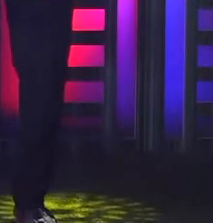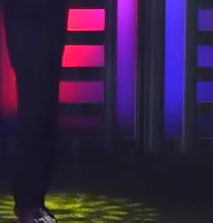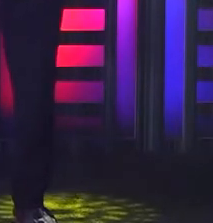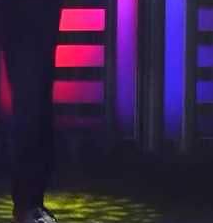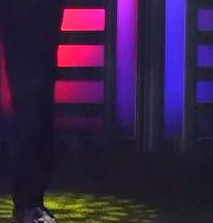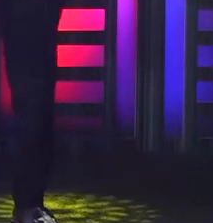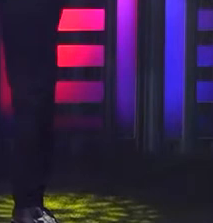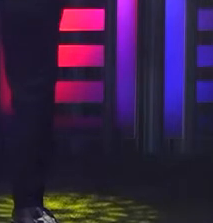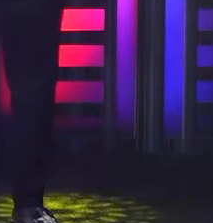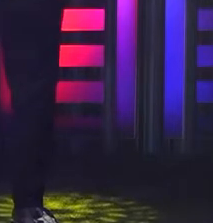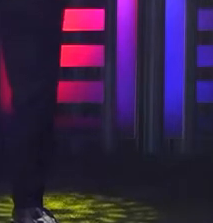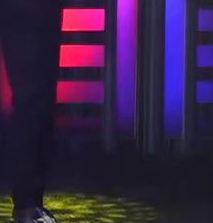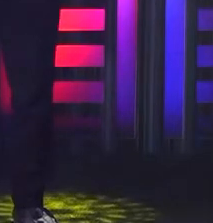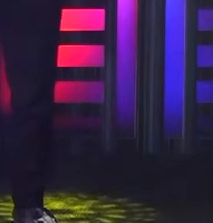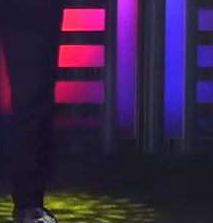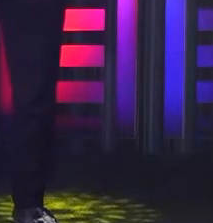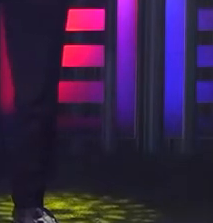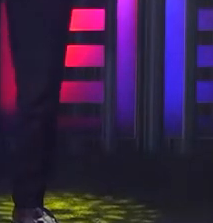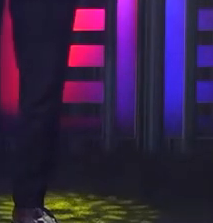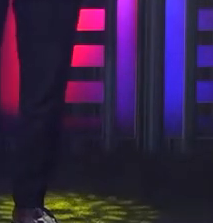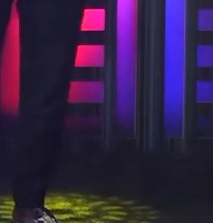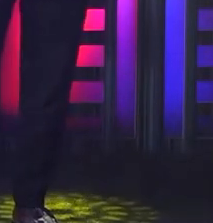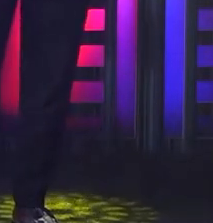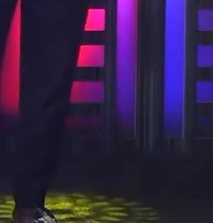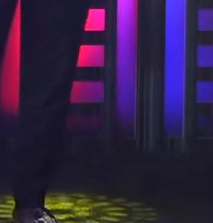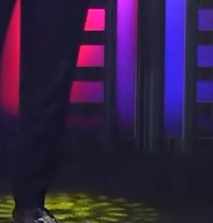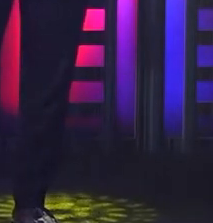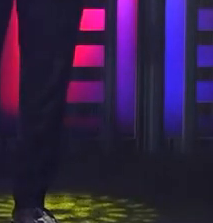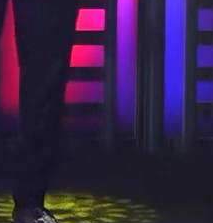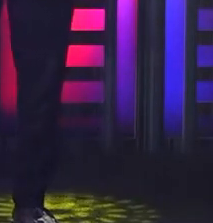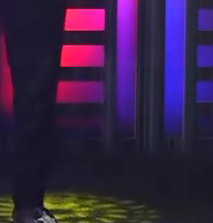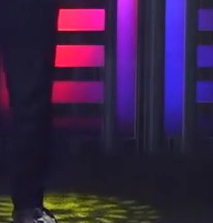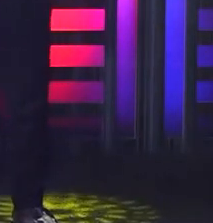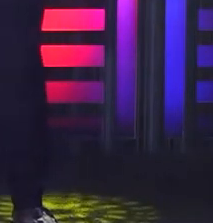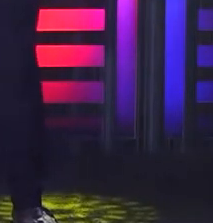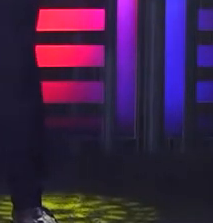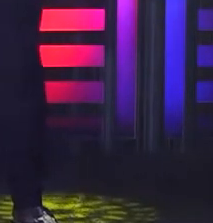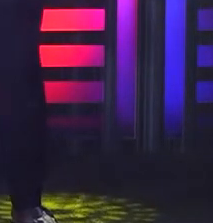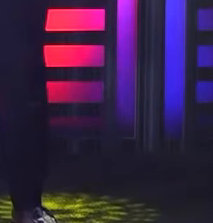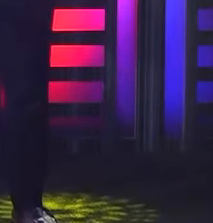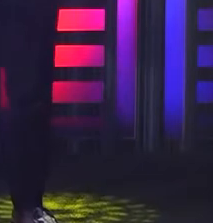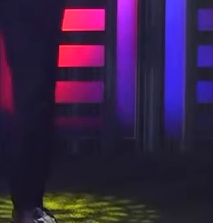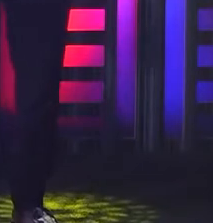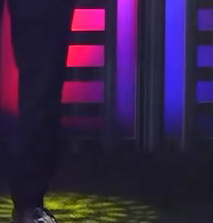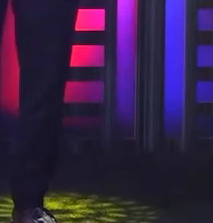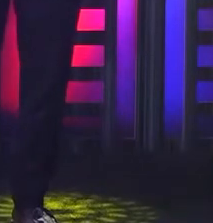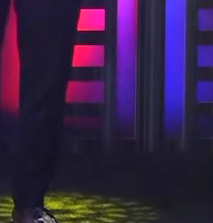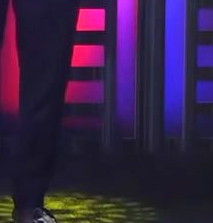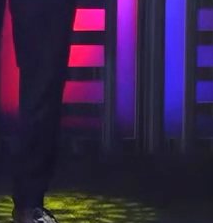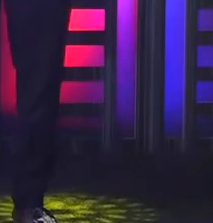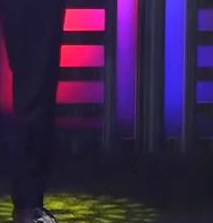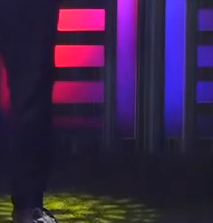you, Jesus, oh God. Thank you. In the name of abide Jesus. Under his